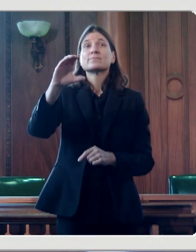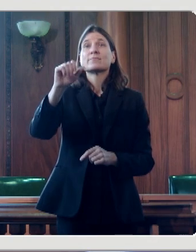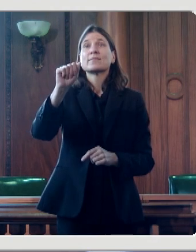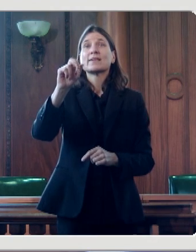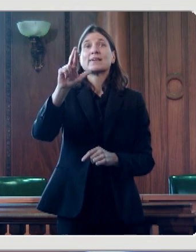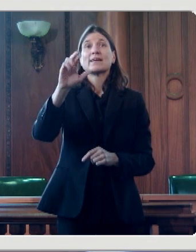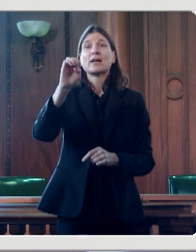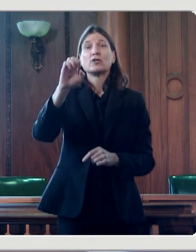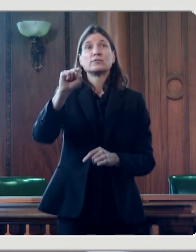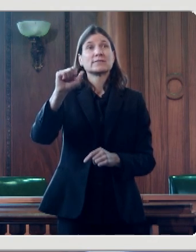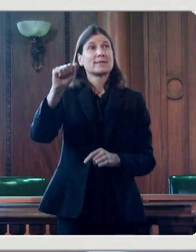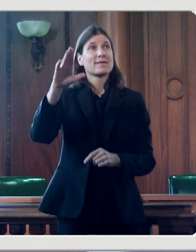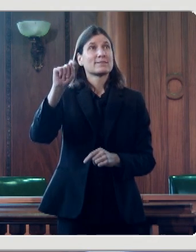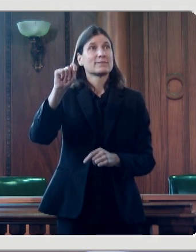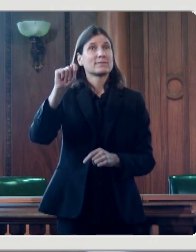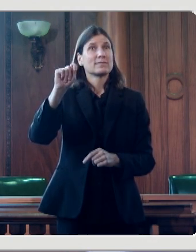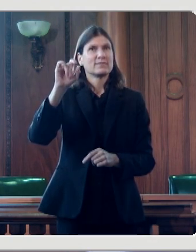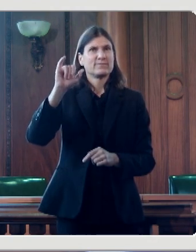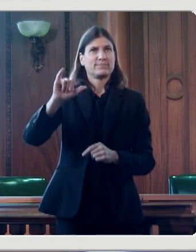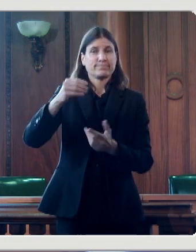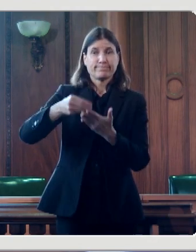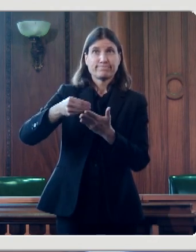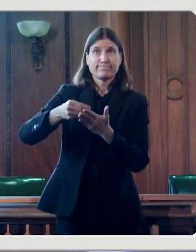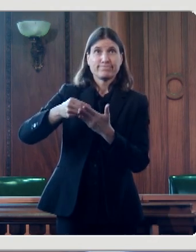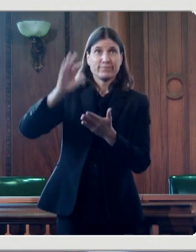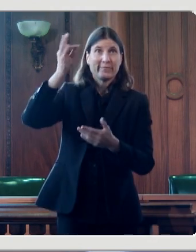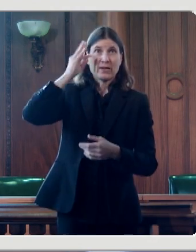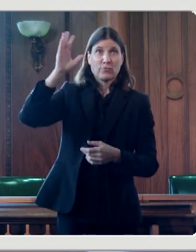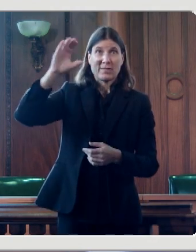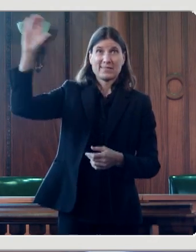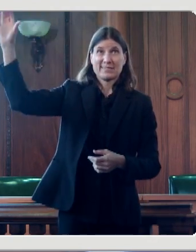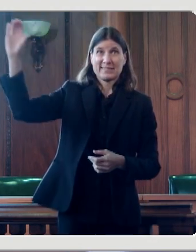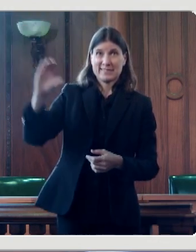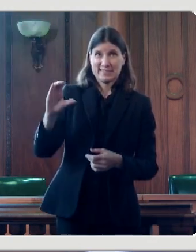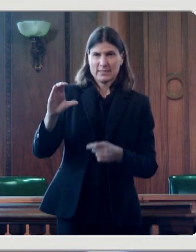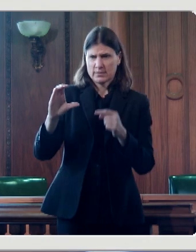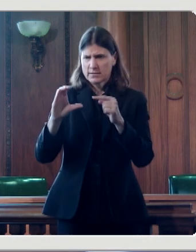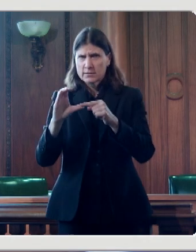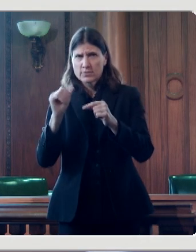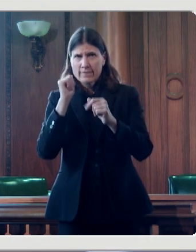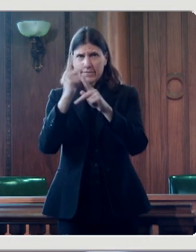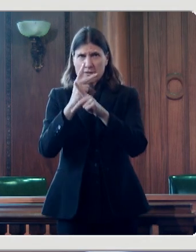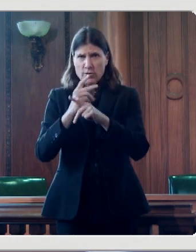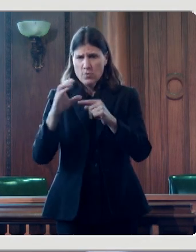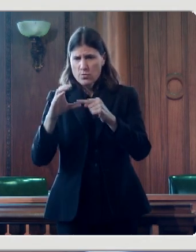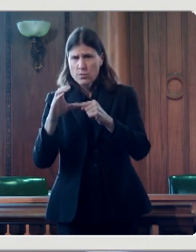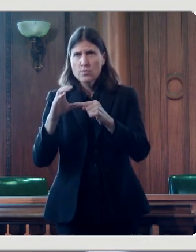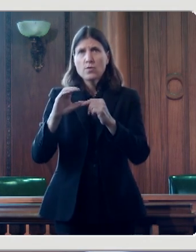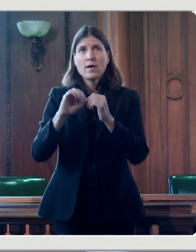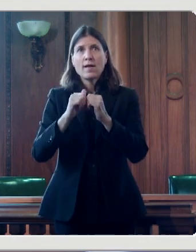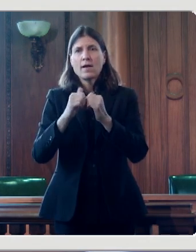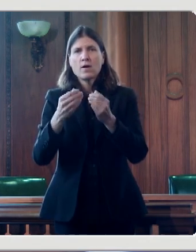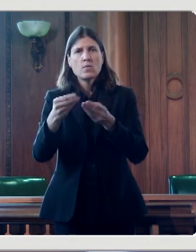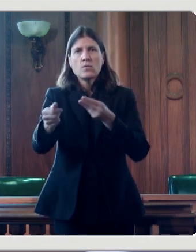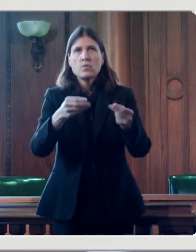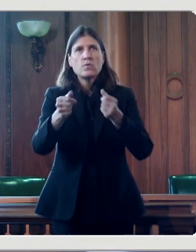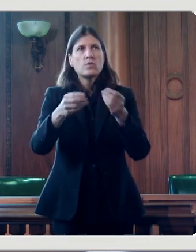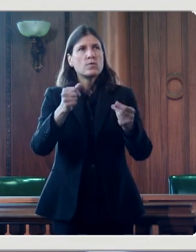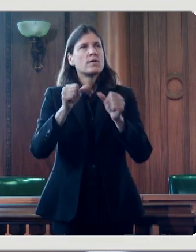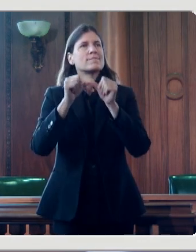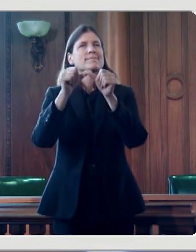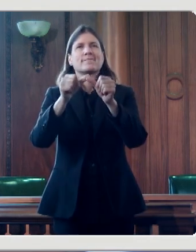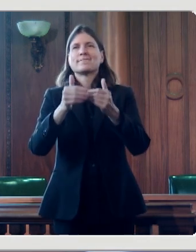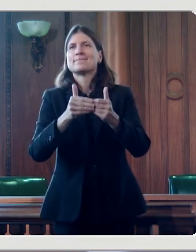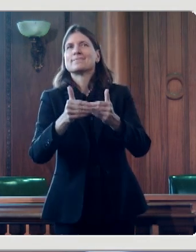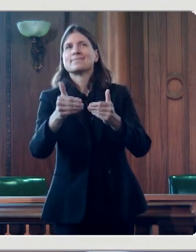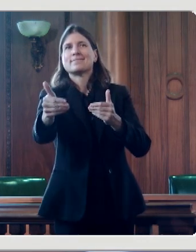the next fiscal year. Very appreciative of that. He also subsequently did that for the disaster recovery money. We